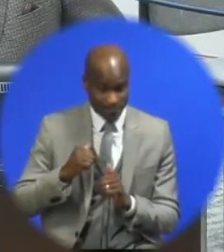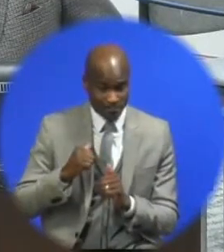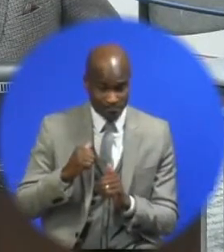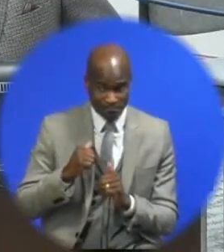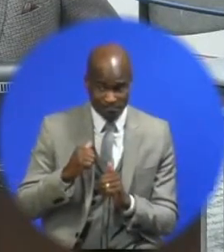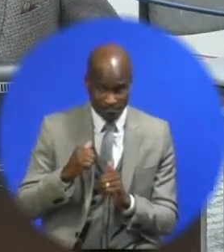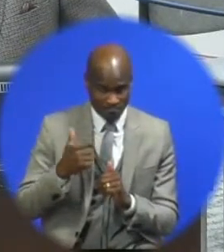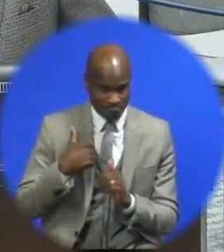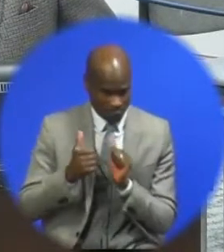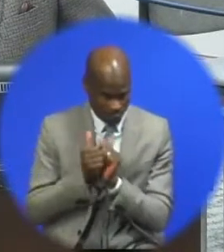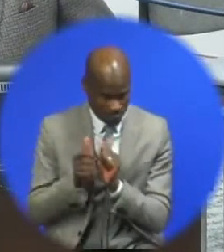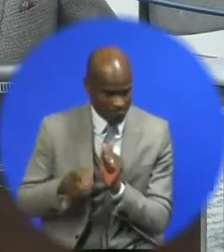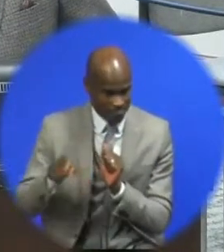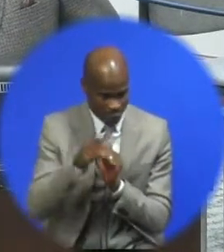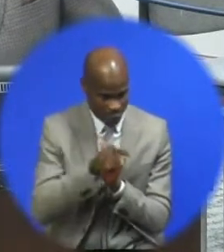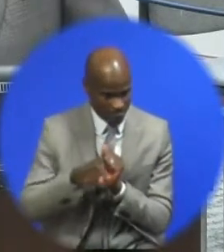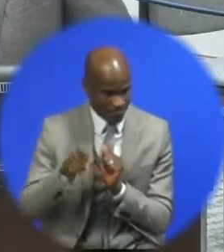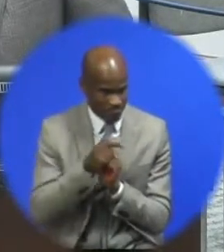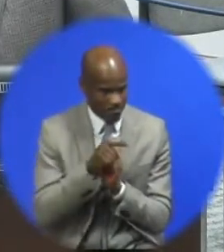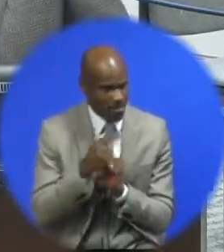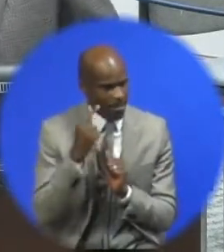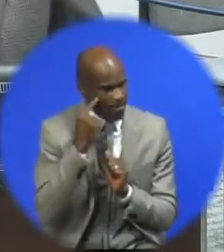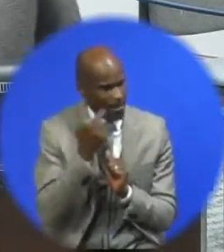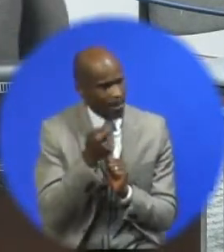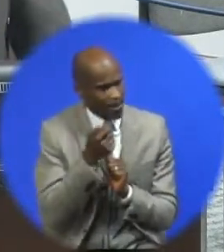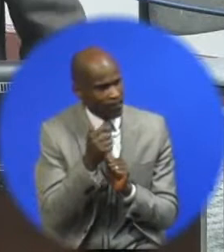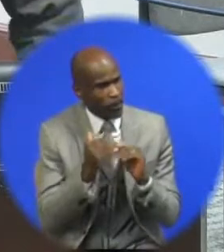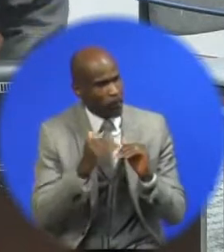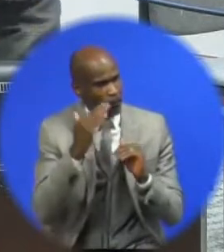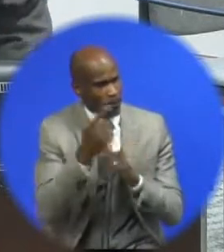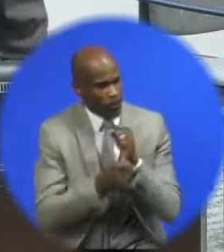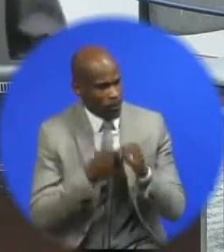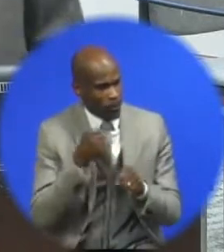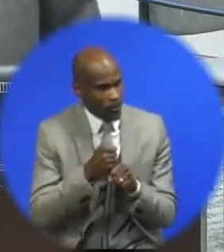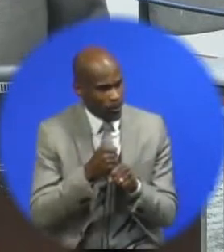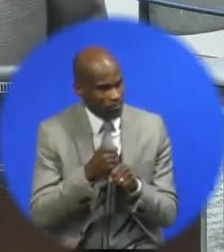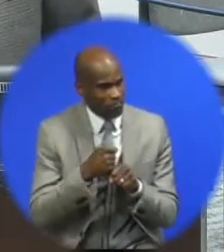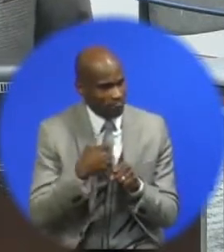was here a little bit more than a year ago. I had the pleasure of